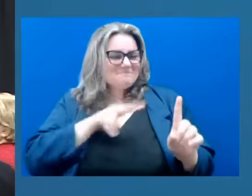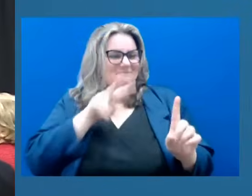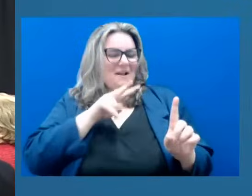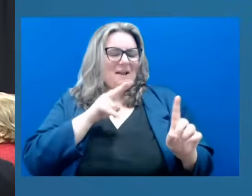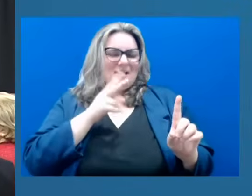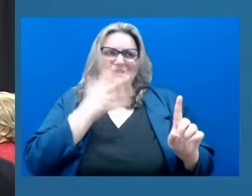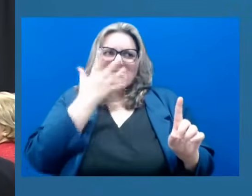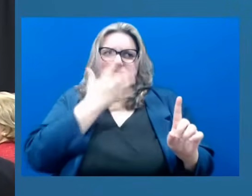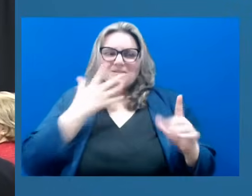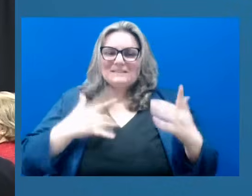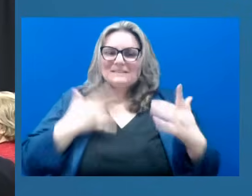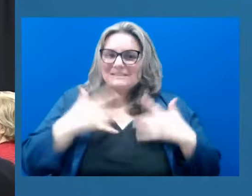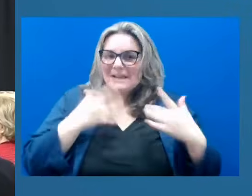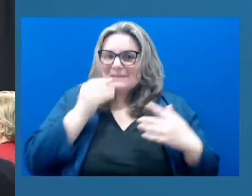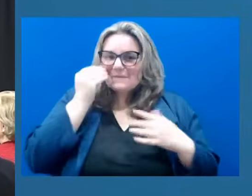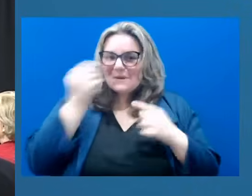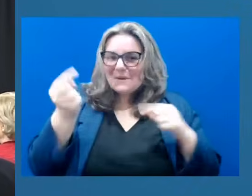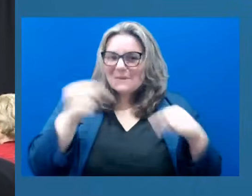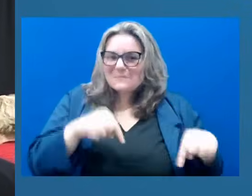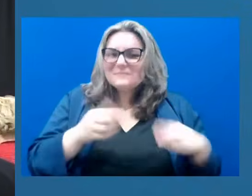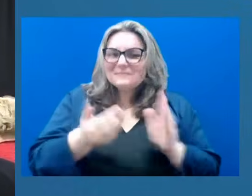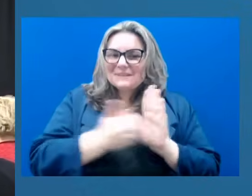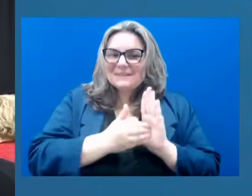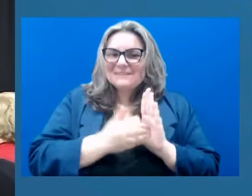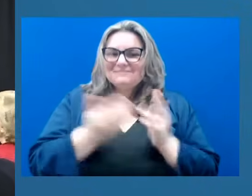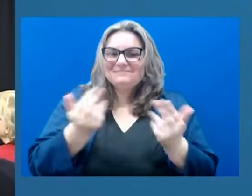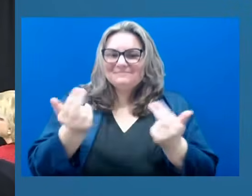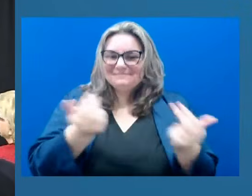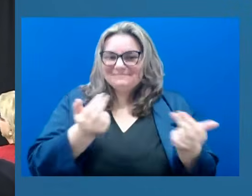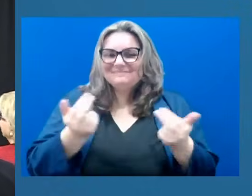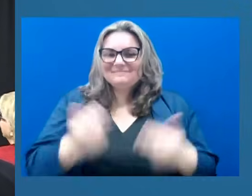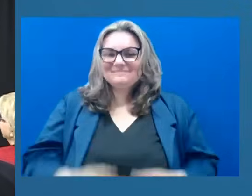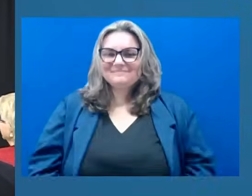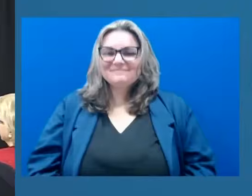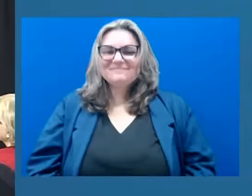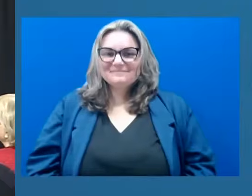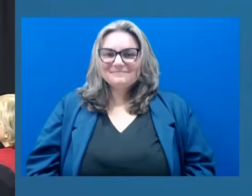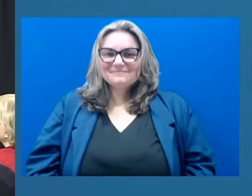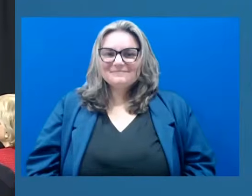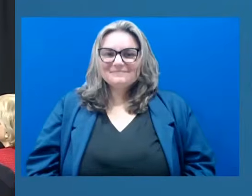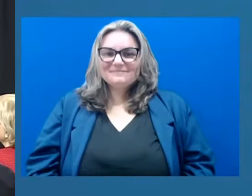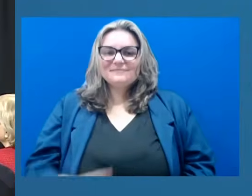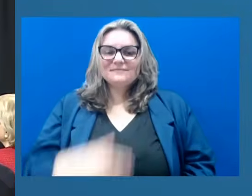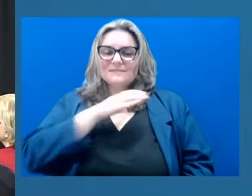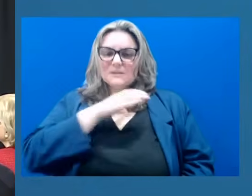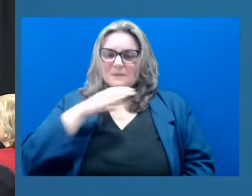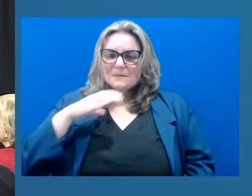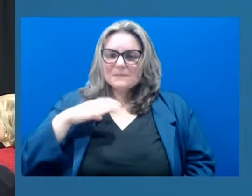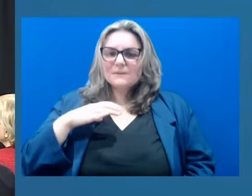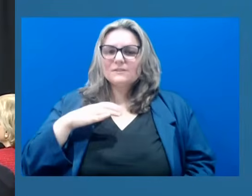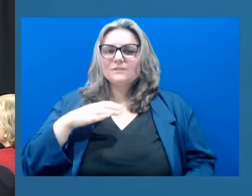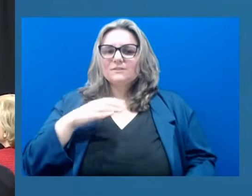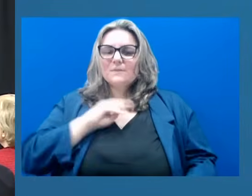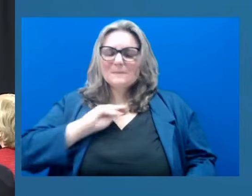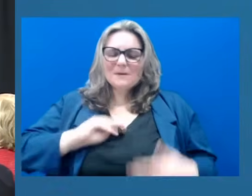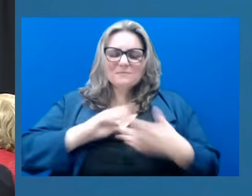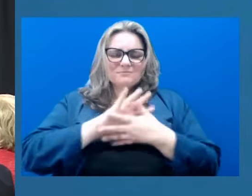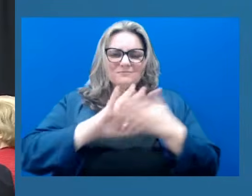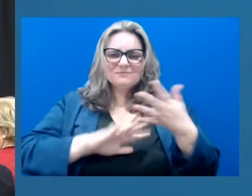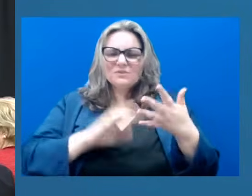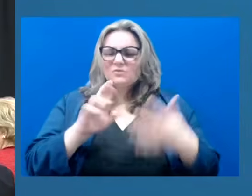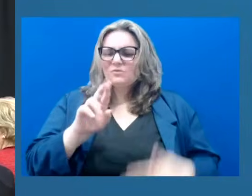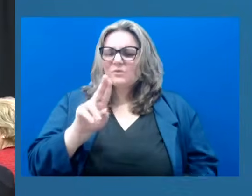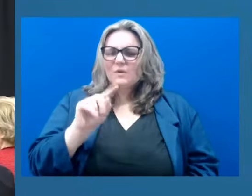home, person. Congressman George Latimer, Commissioner of HCR Ruth Ann Visnoskas, and I want to thank Ruth Ann. Where are you, Ruth